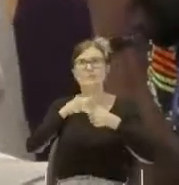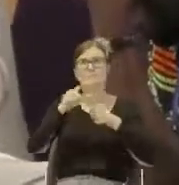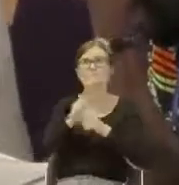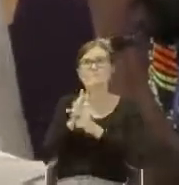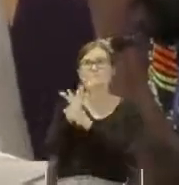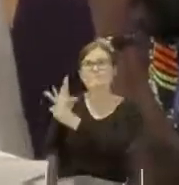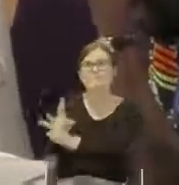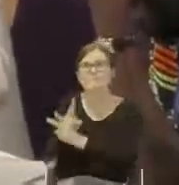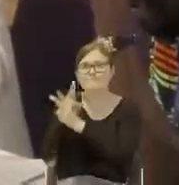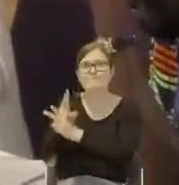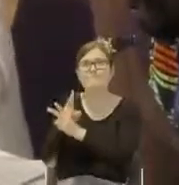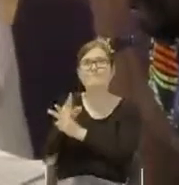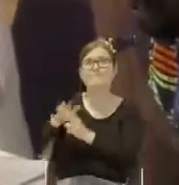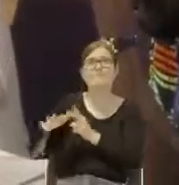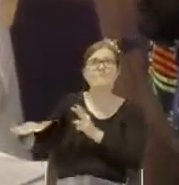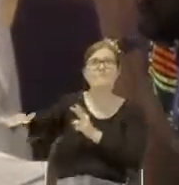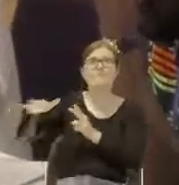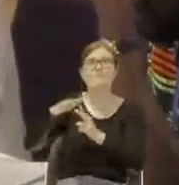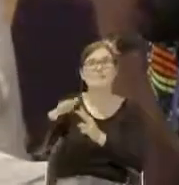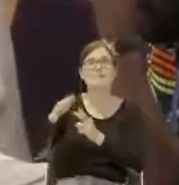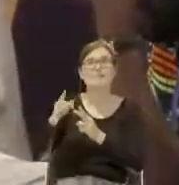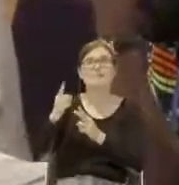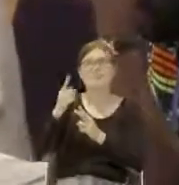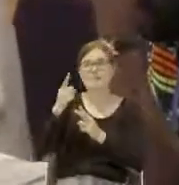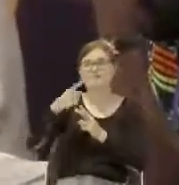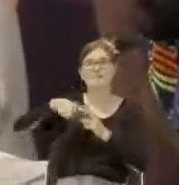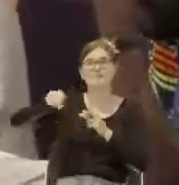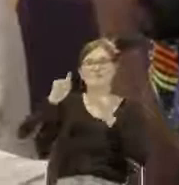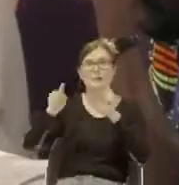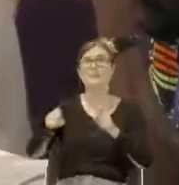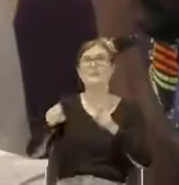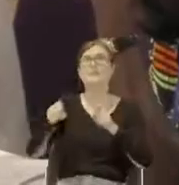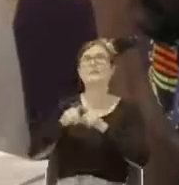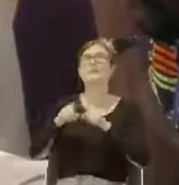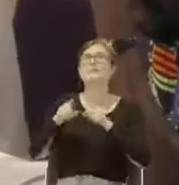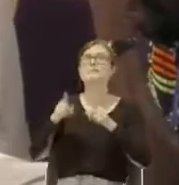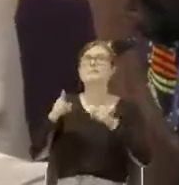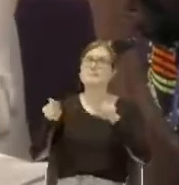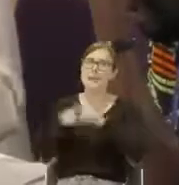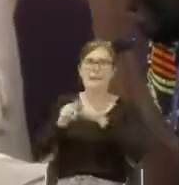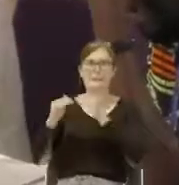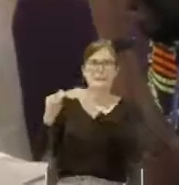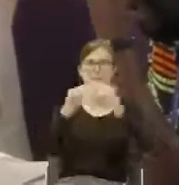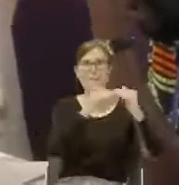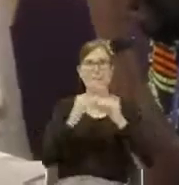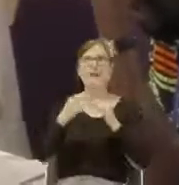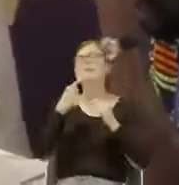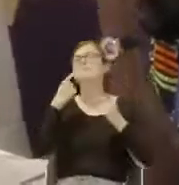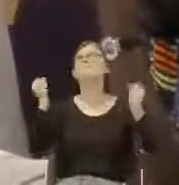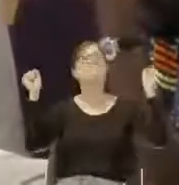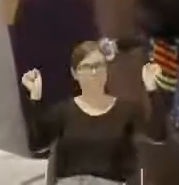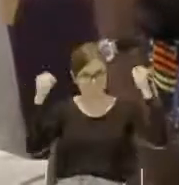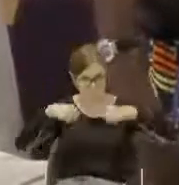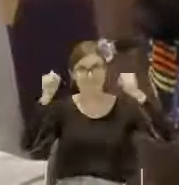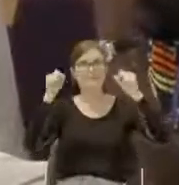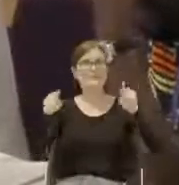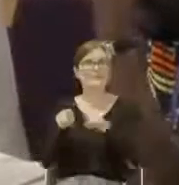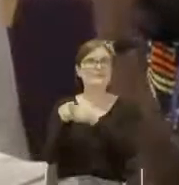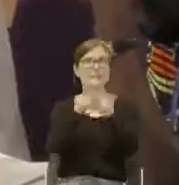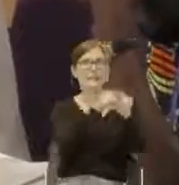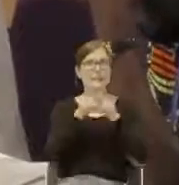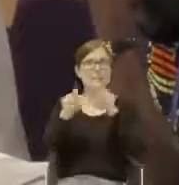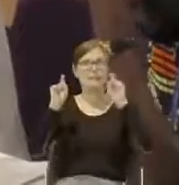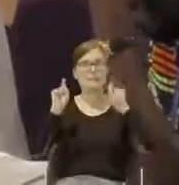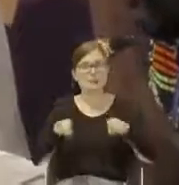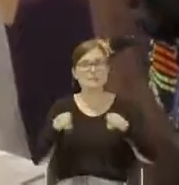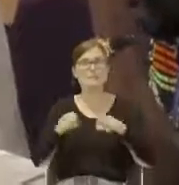that has happened a little bit in some parts of the world. So it is an exercise. It is an